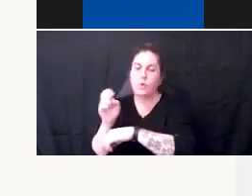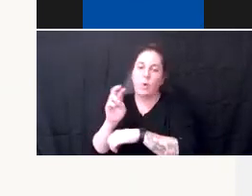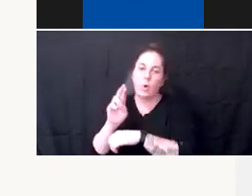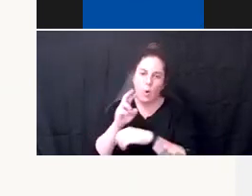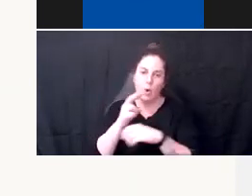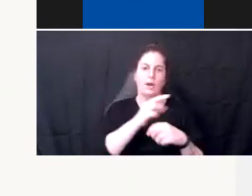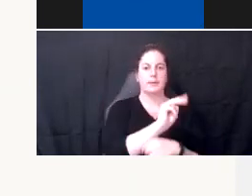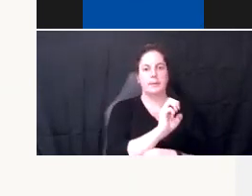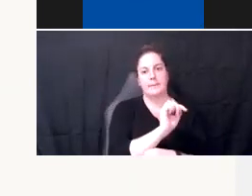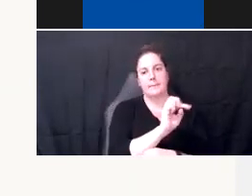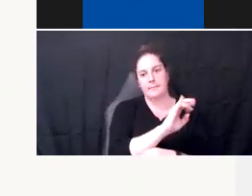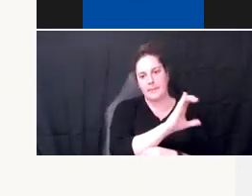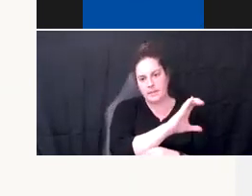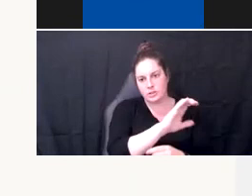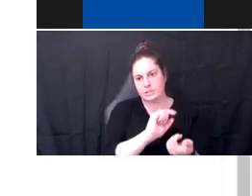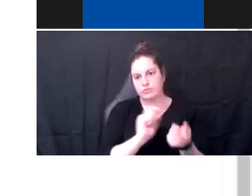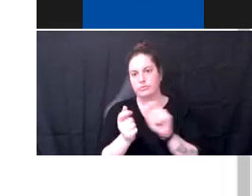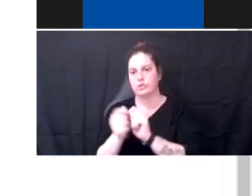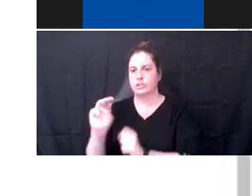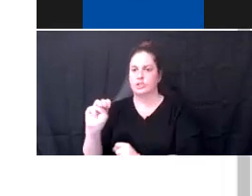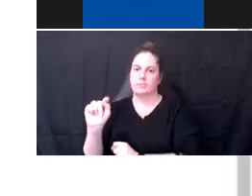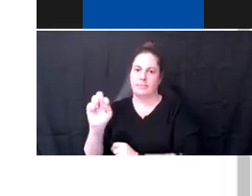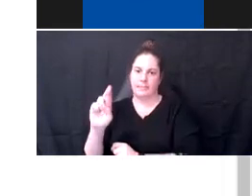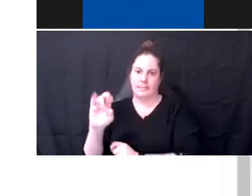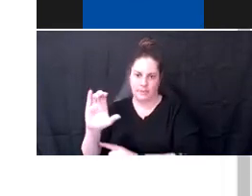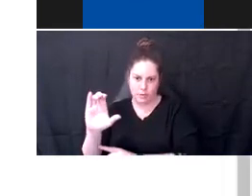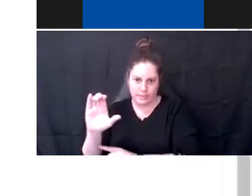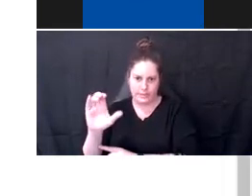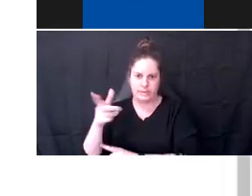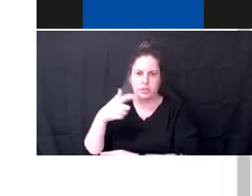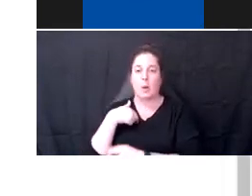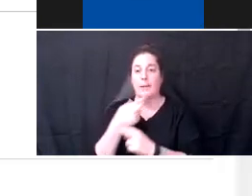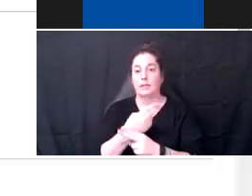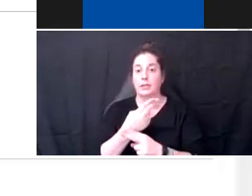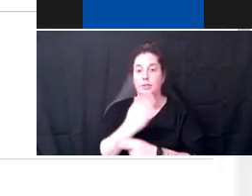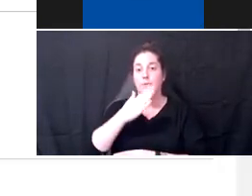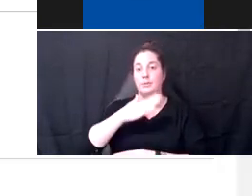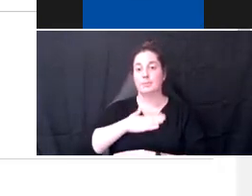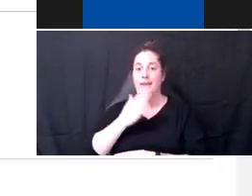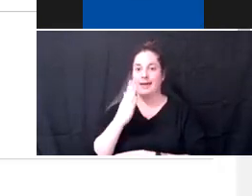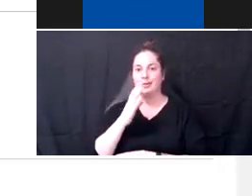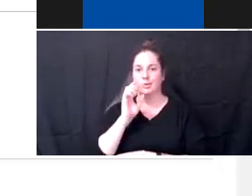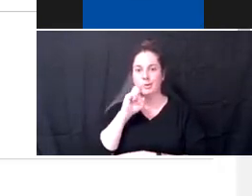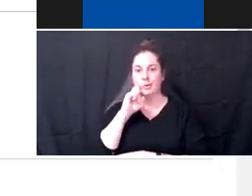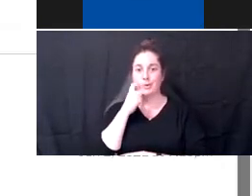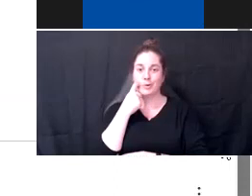Okay. So I'm going to go and rely on my handy dandy extra